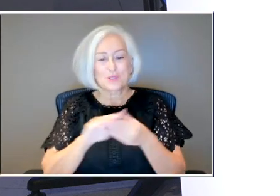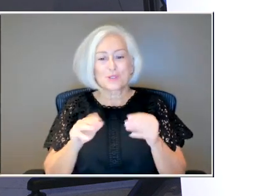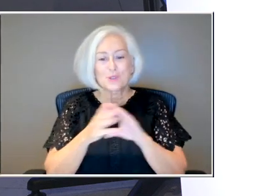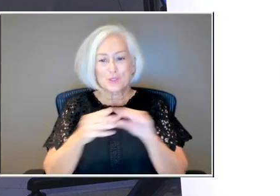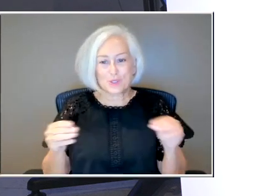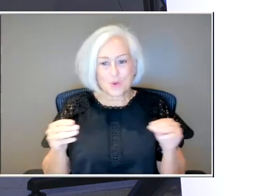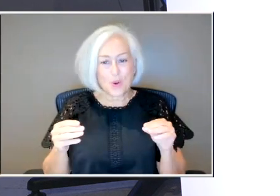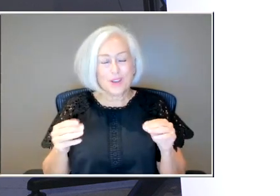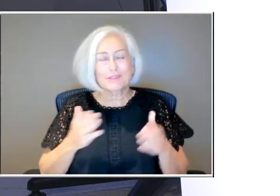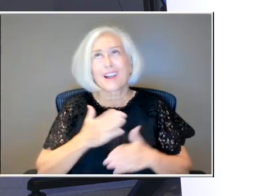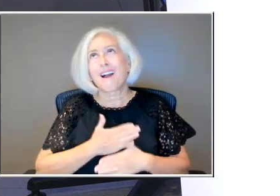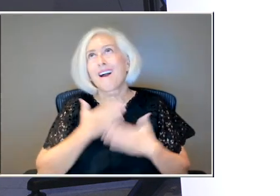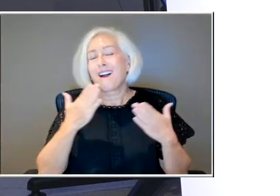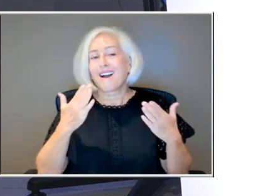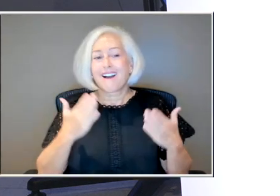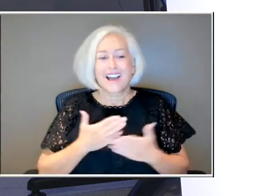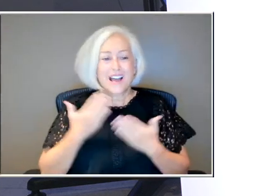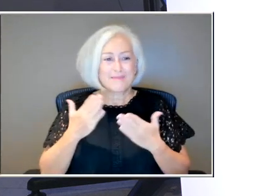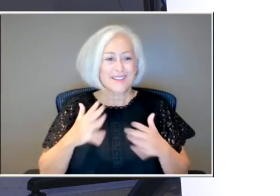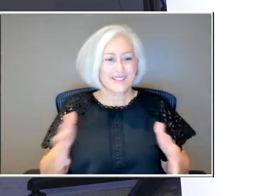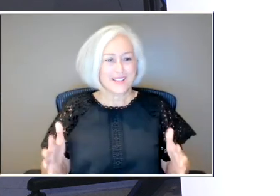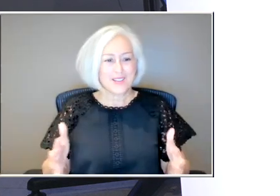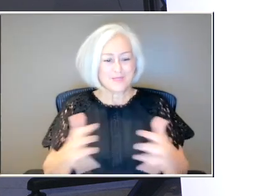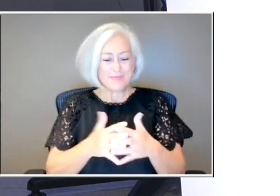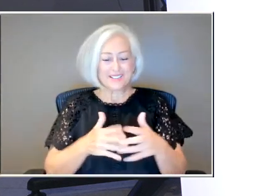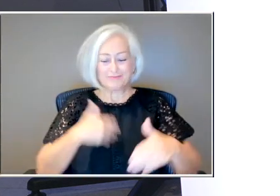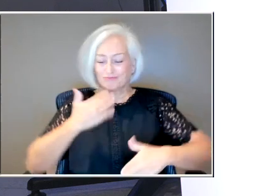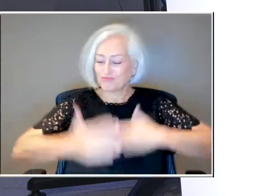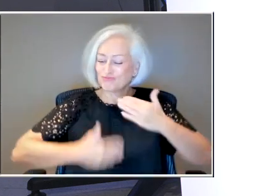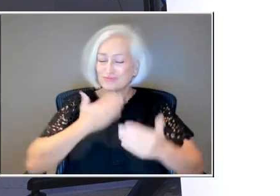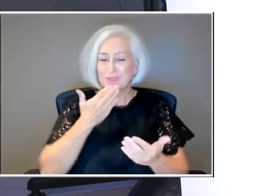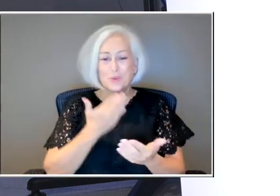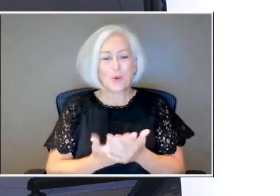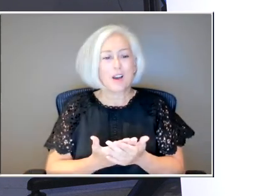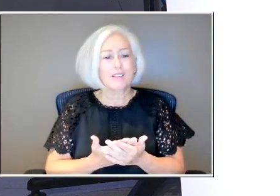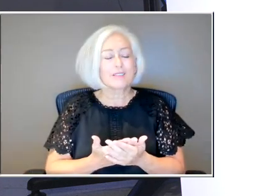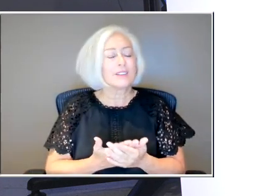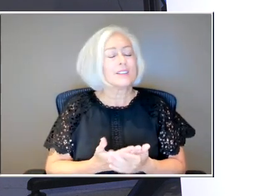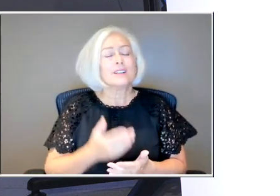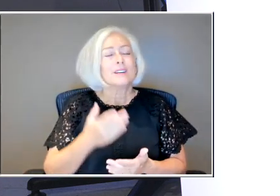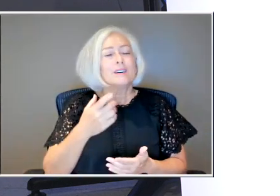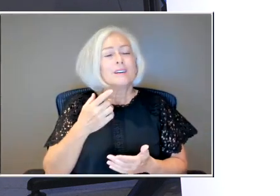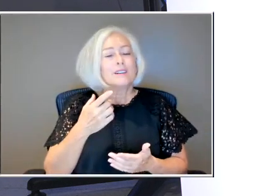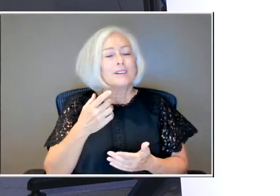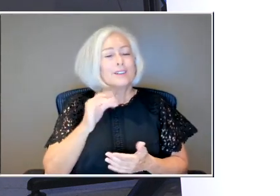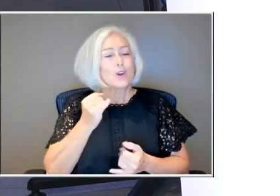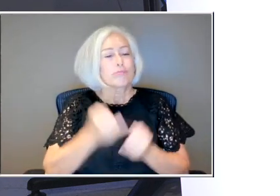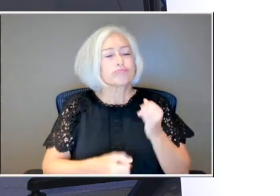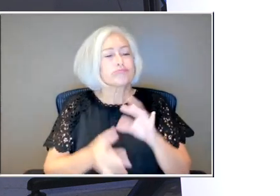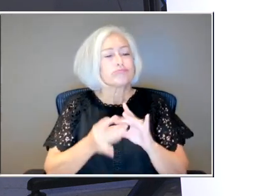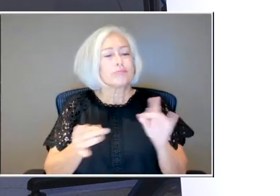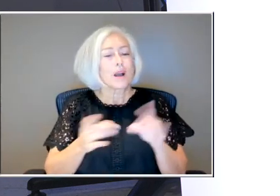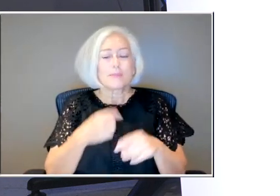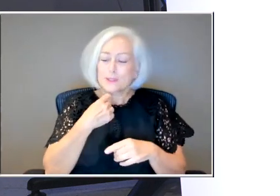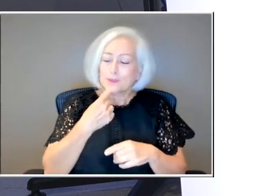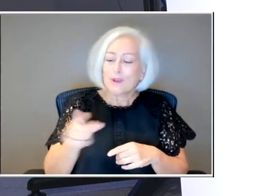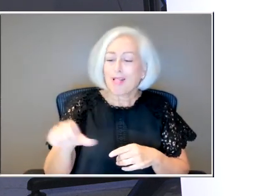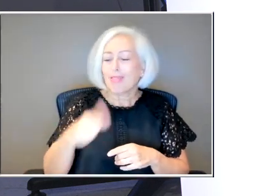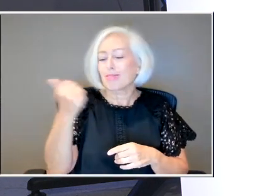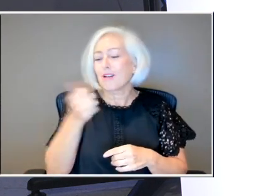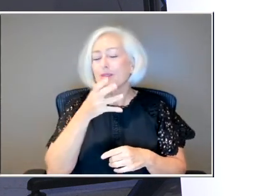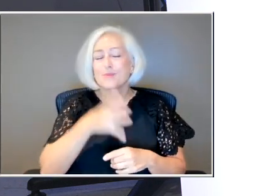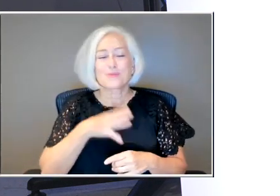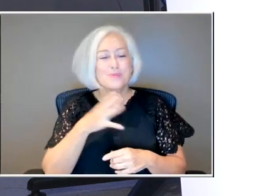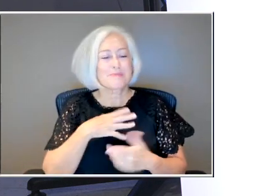so happy that your pregnancy is going well. What do you want other women to know, and what do you want people to take away from your personal